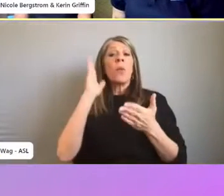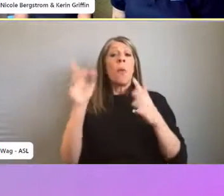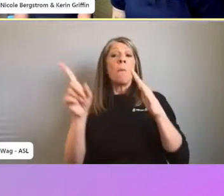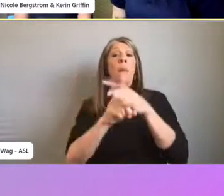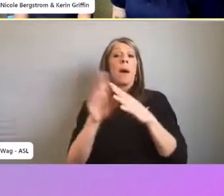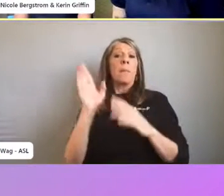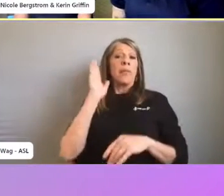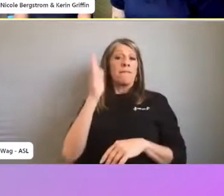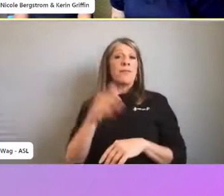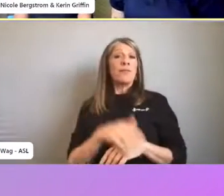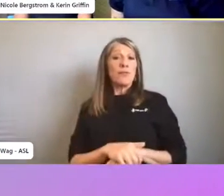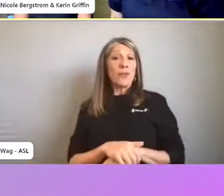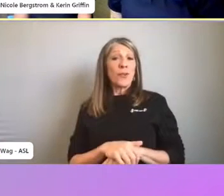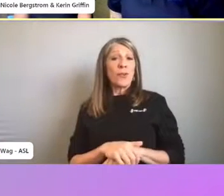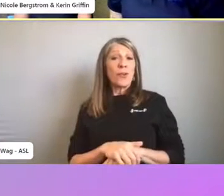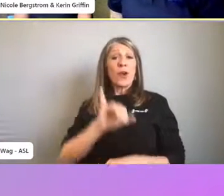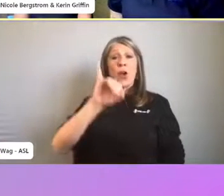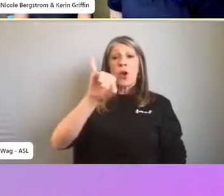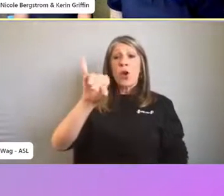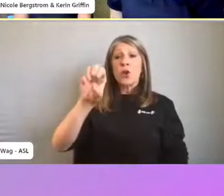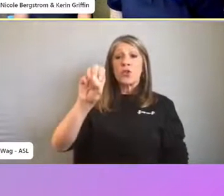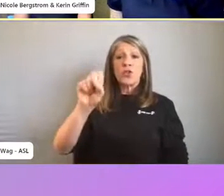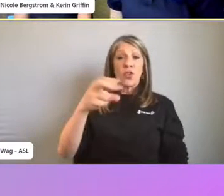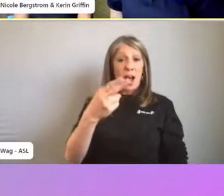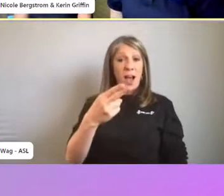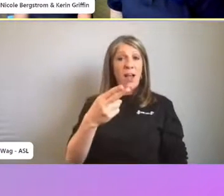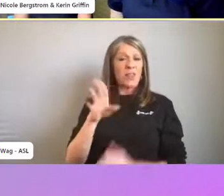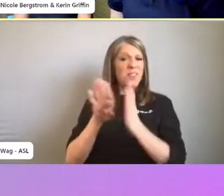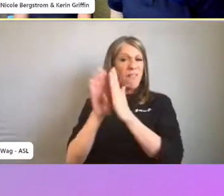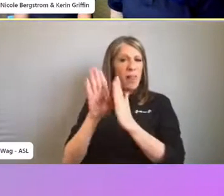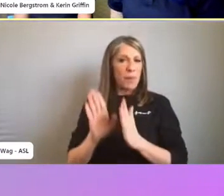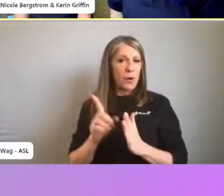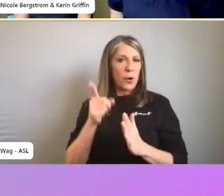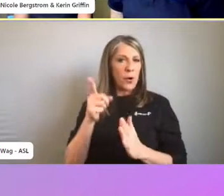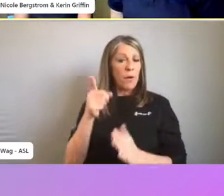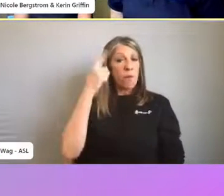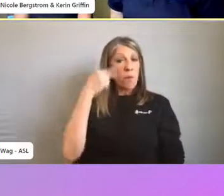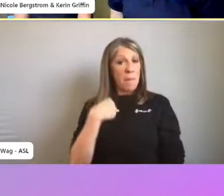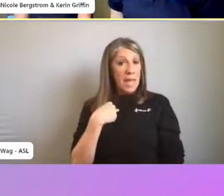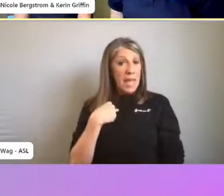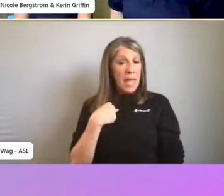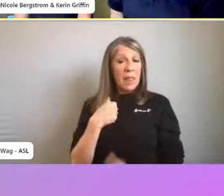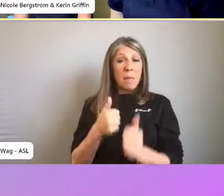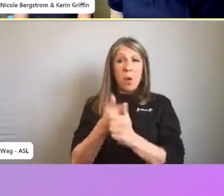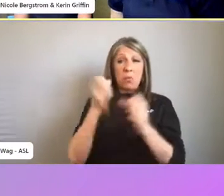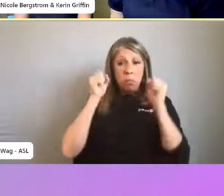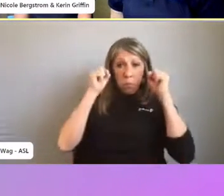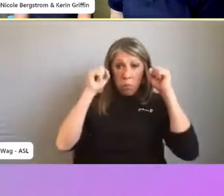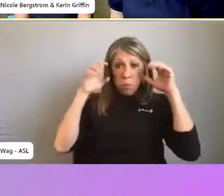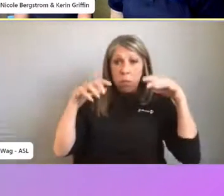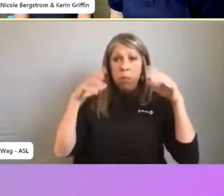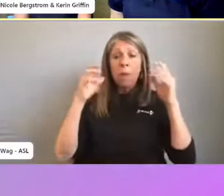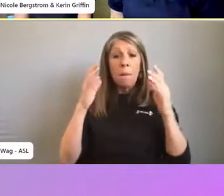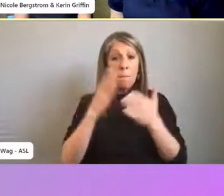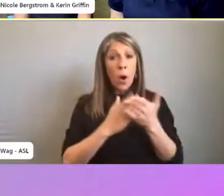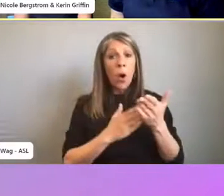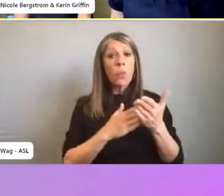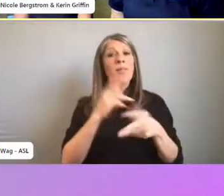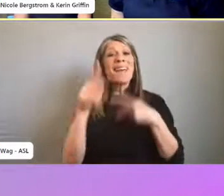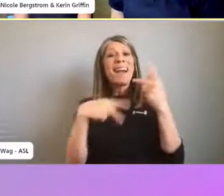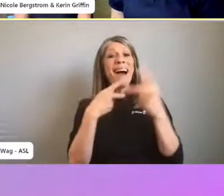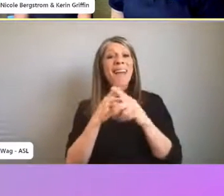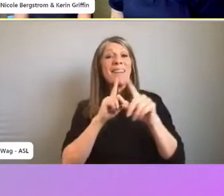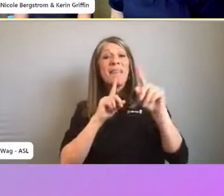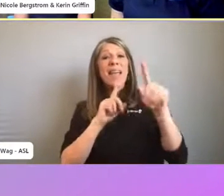future. And then Josh, which is one of our developers. To me, the most eye-opening part was the type of answers